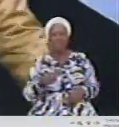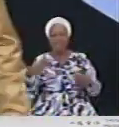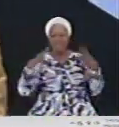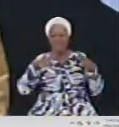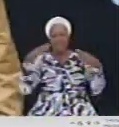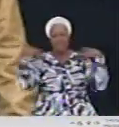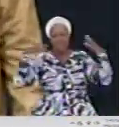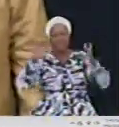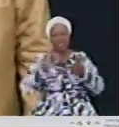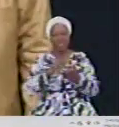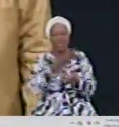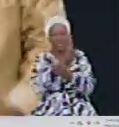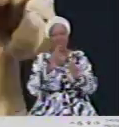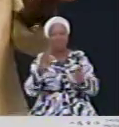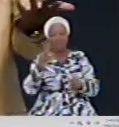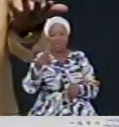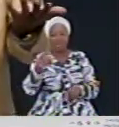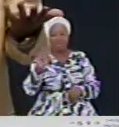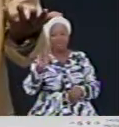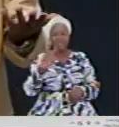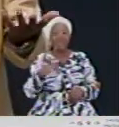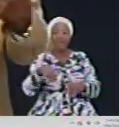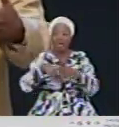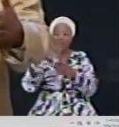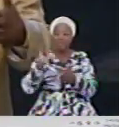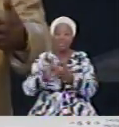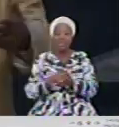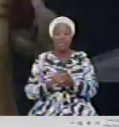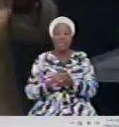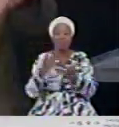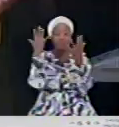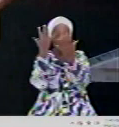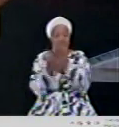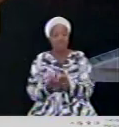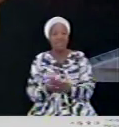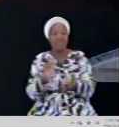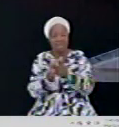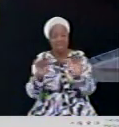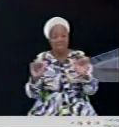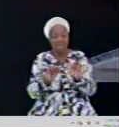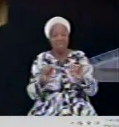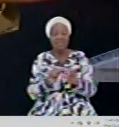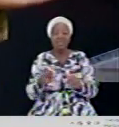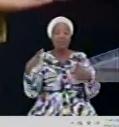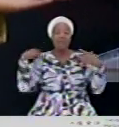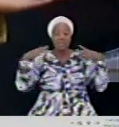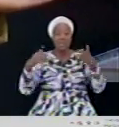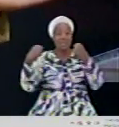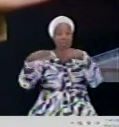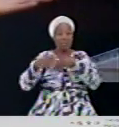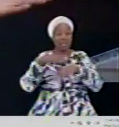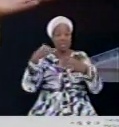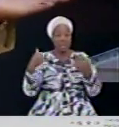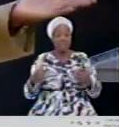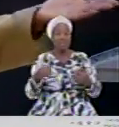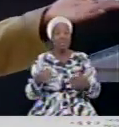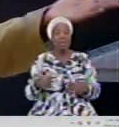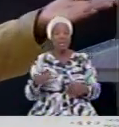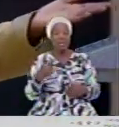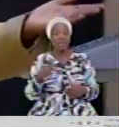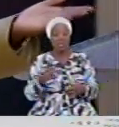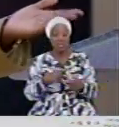Peter out of that dungeon, that same angel came back now. The angel of the Lord smote him.